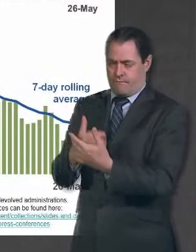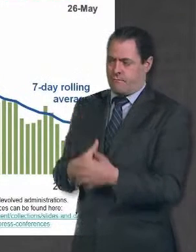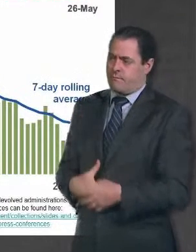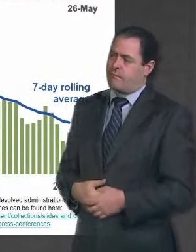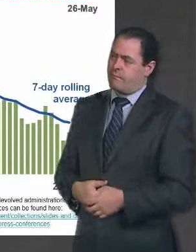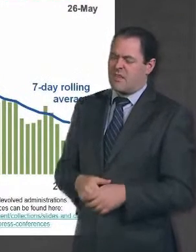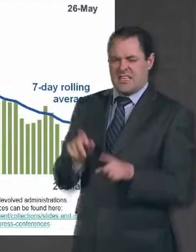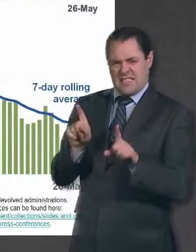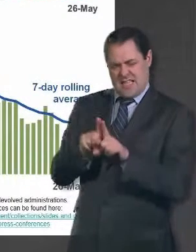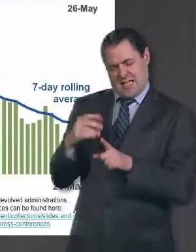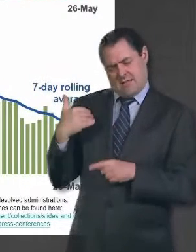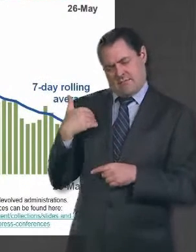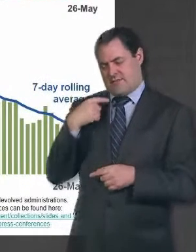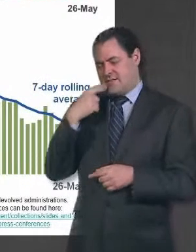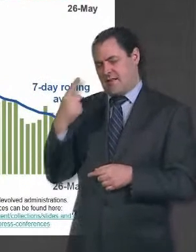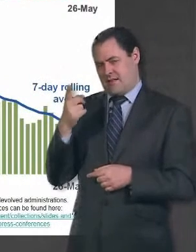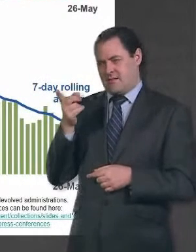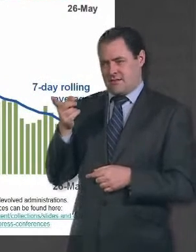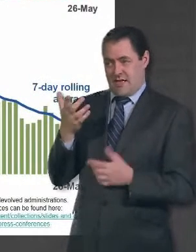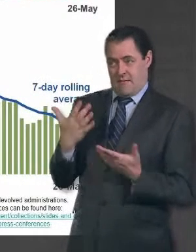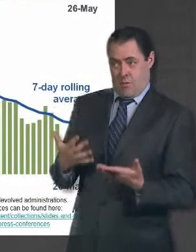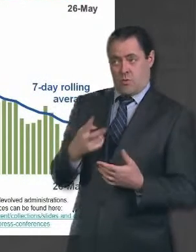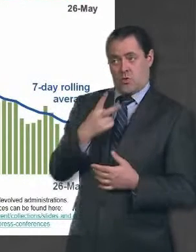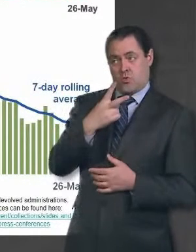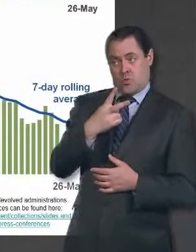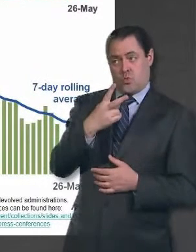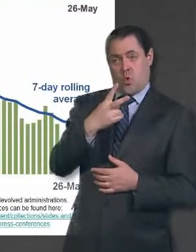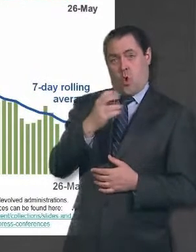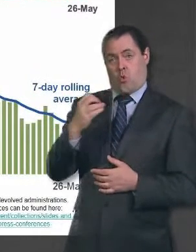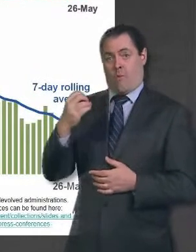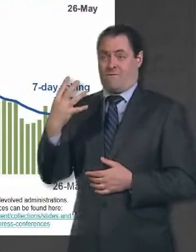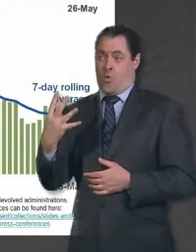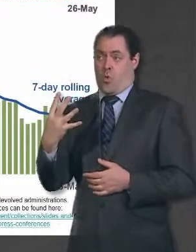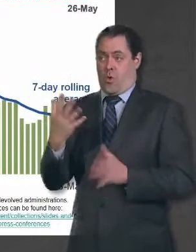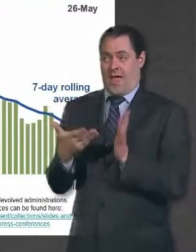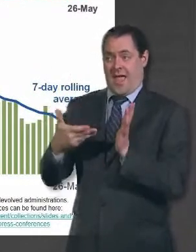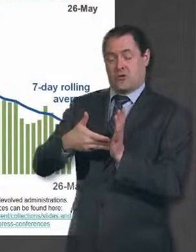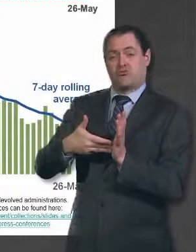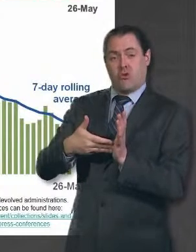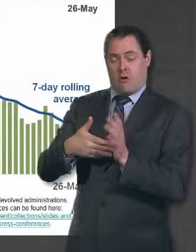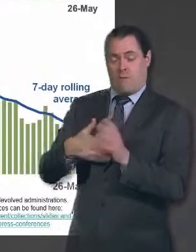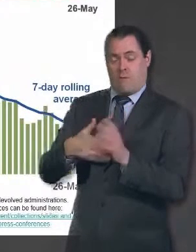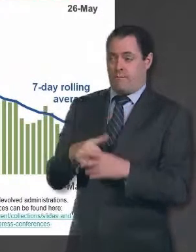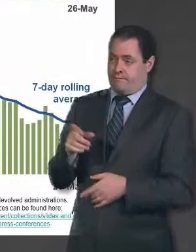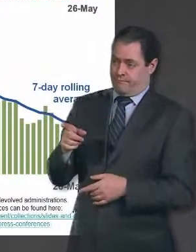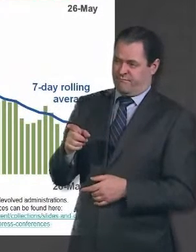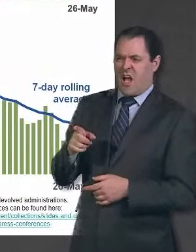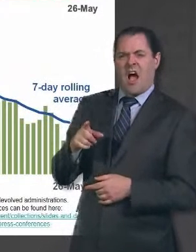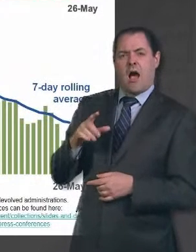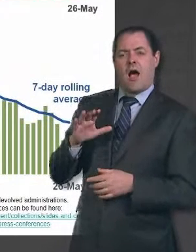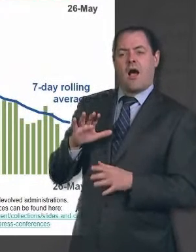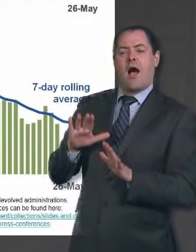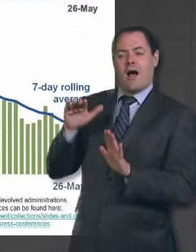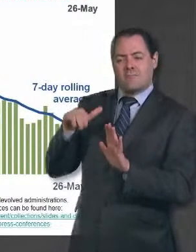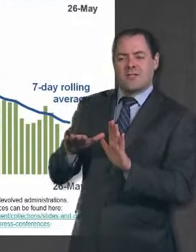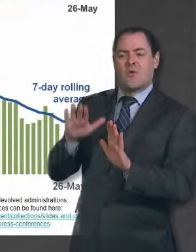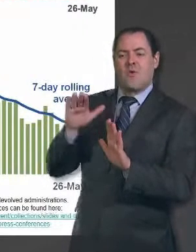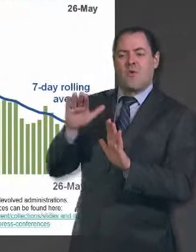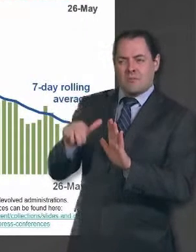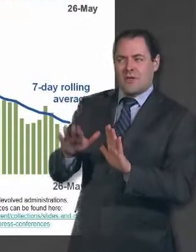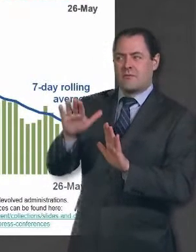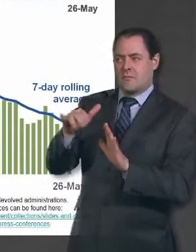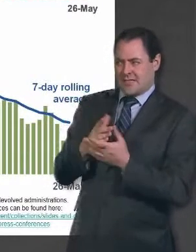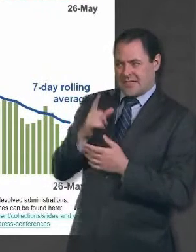is 2004, and that also fluctuates somewhat. But there's a 7-day rolling average trend, which is